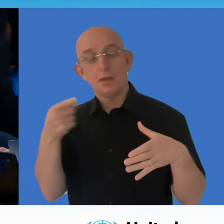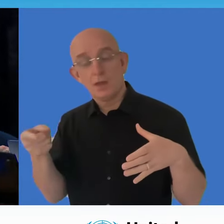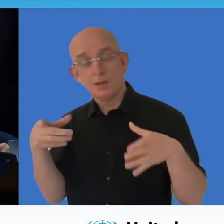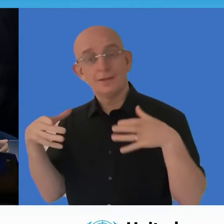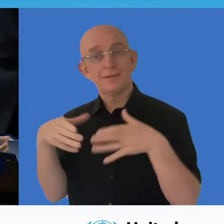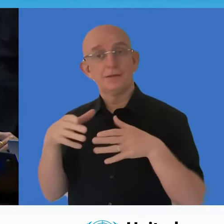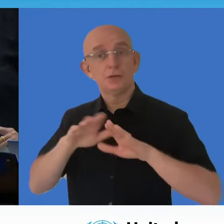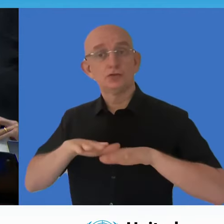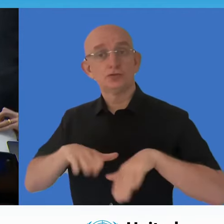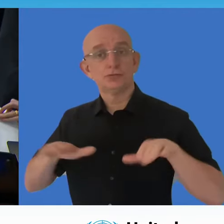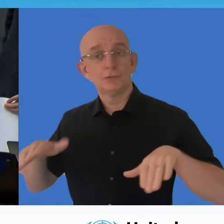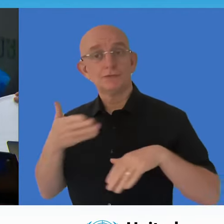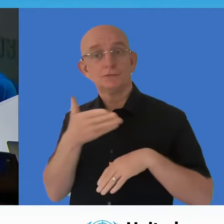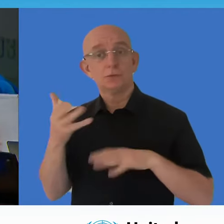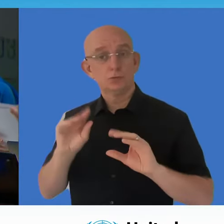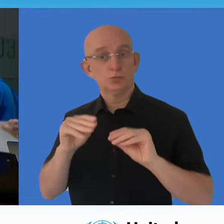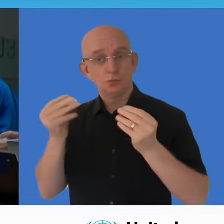Thank you.